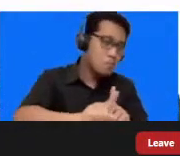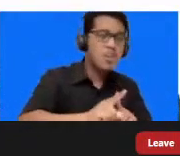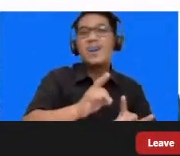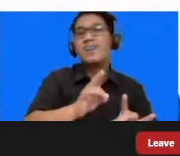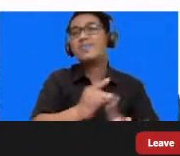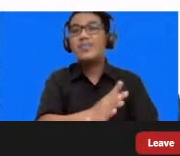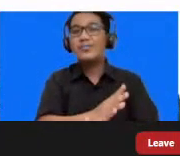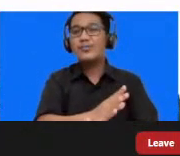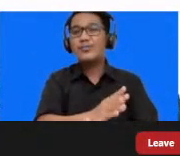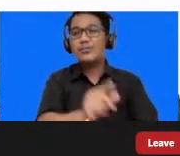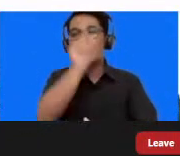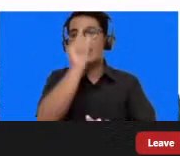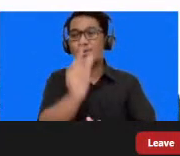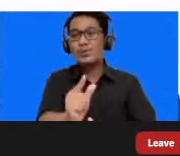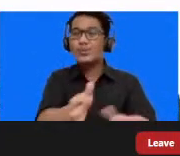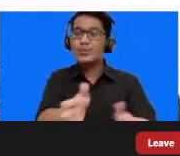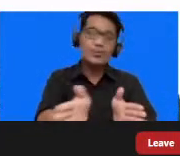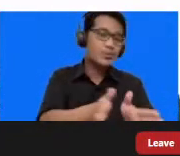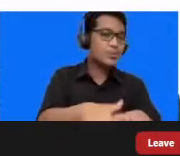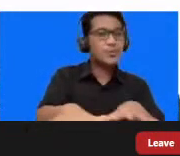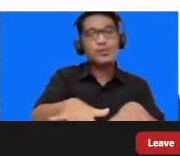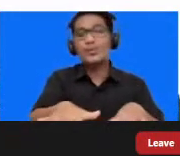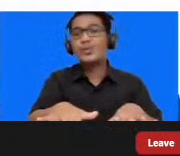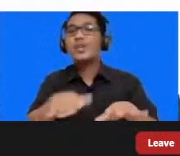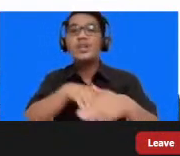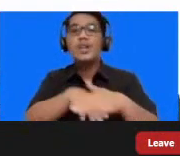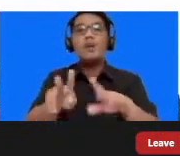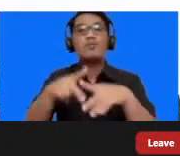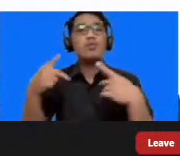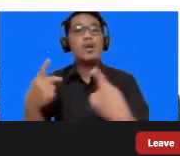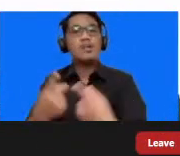government. So I think I have replied your